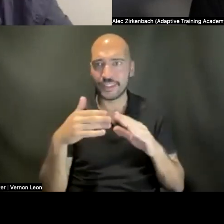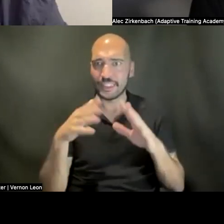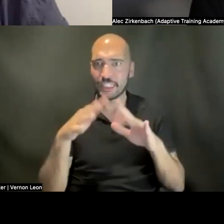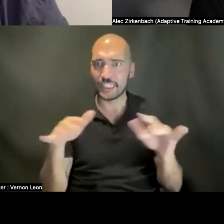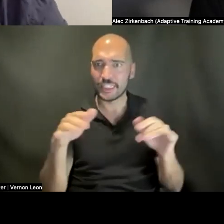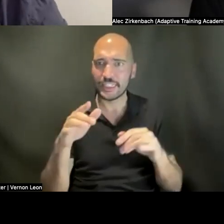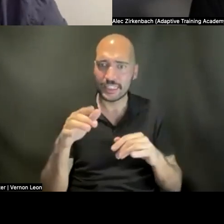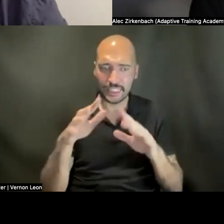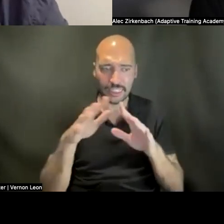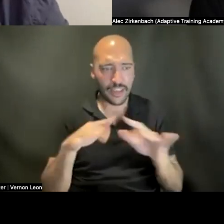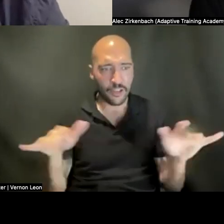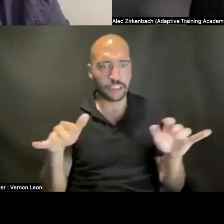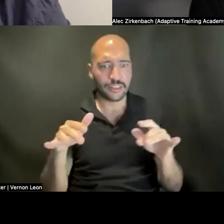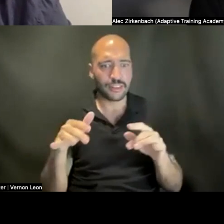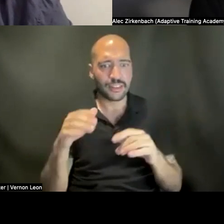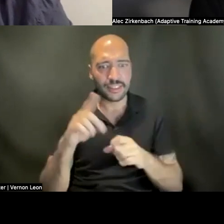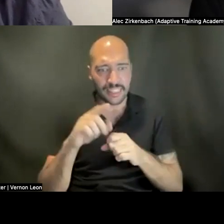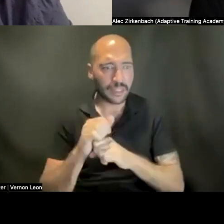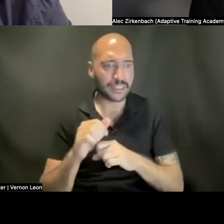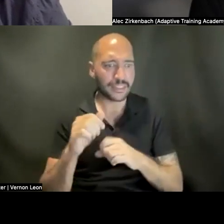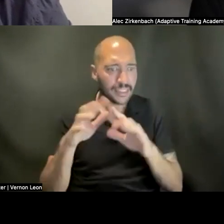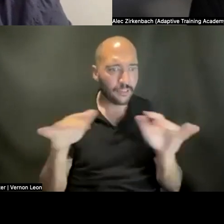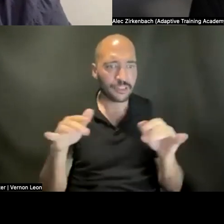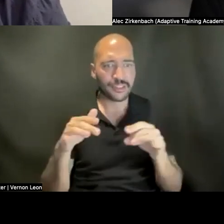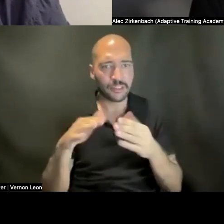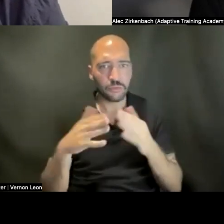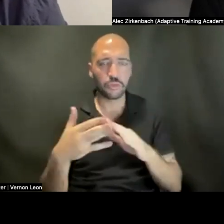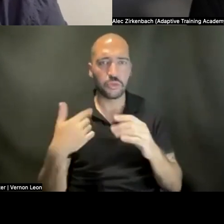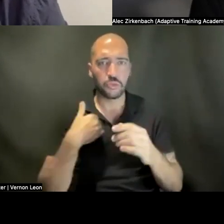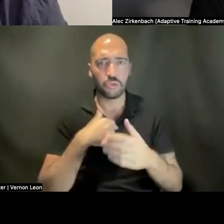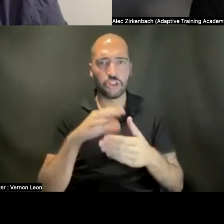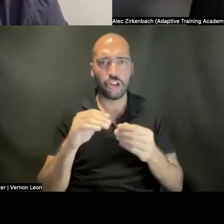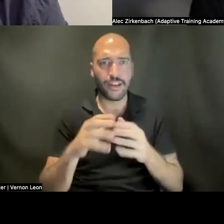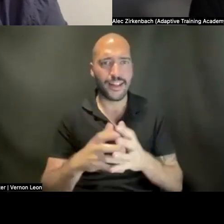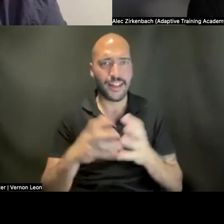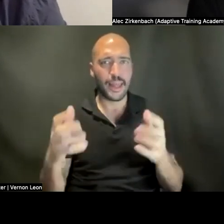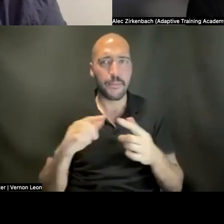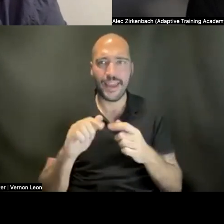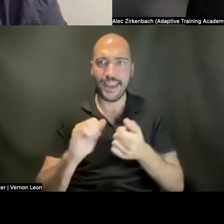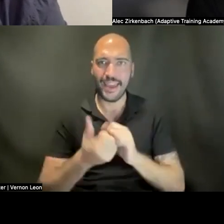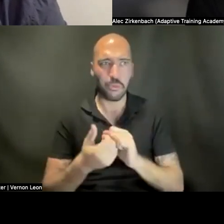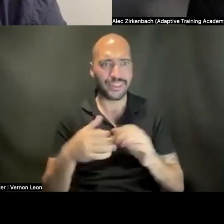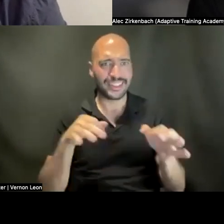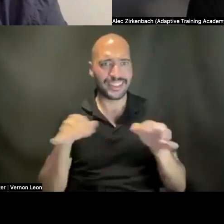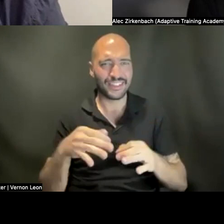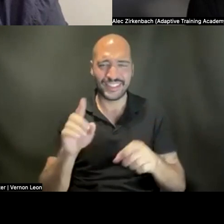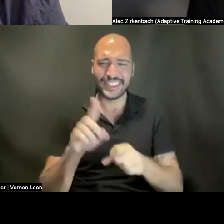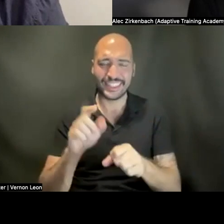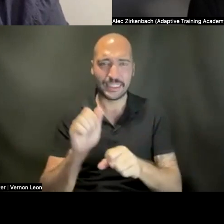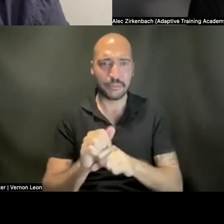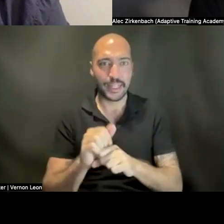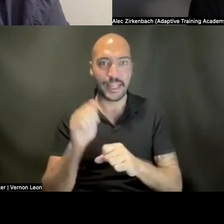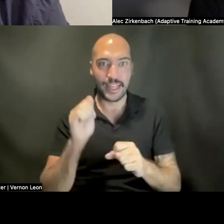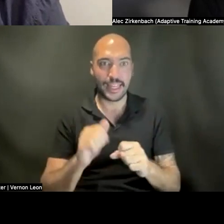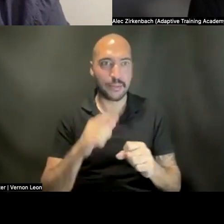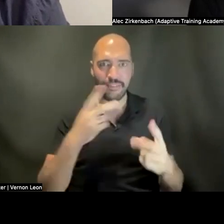Diversability community, we talk with others a lot about how the definition of disability can be